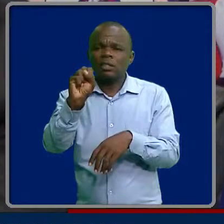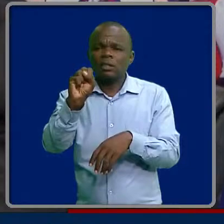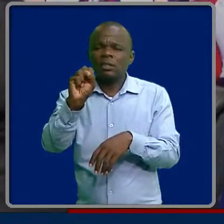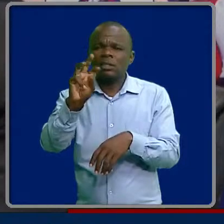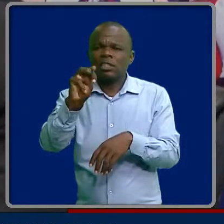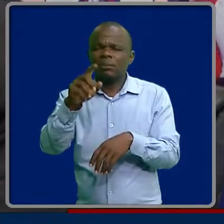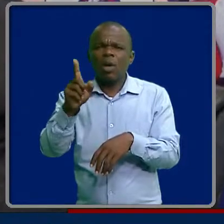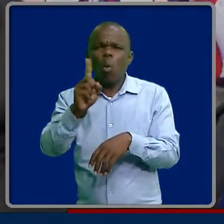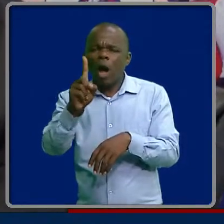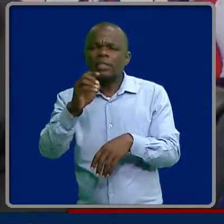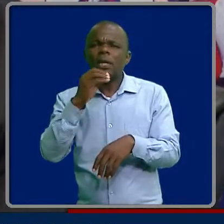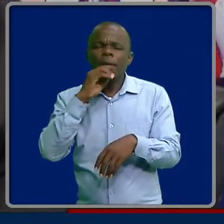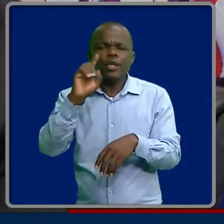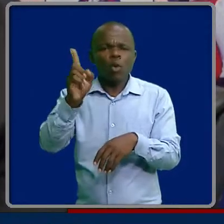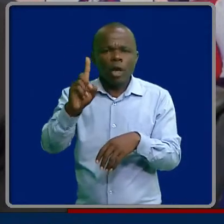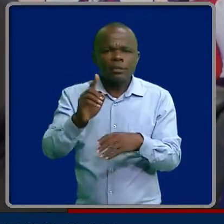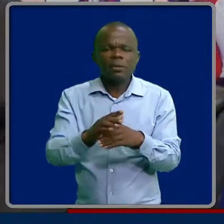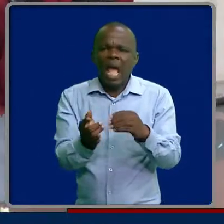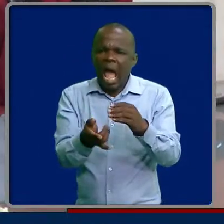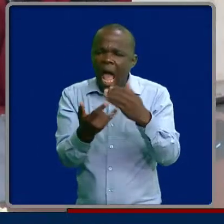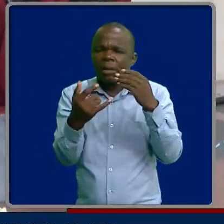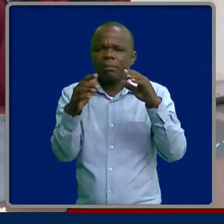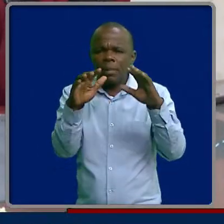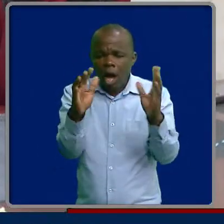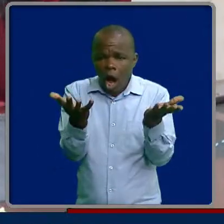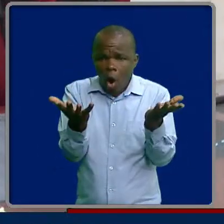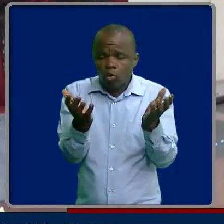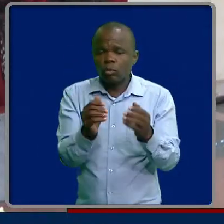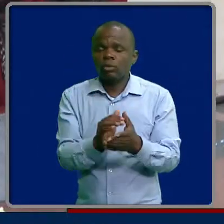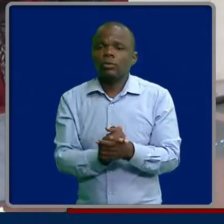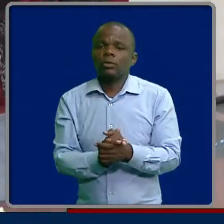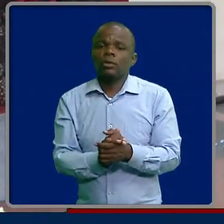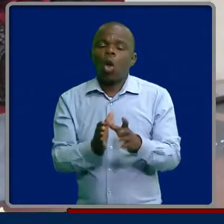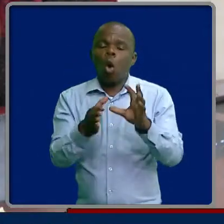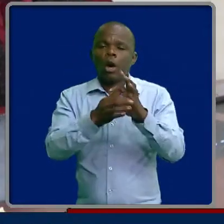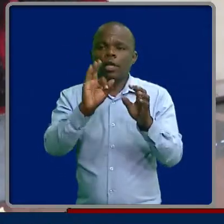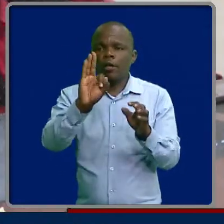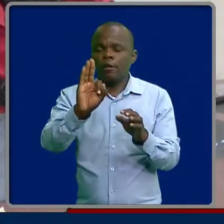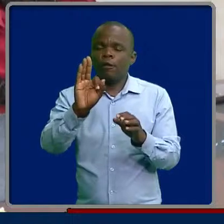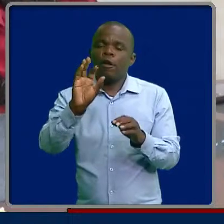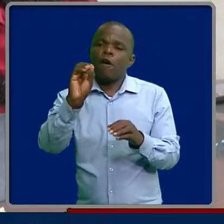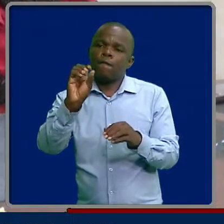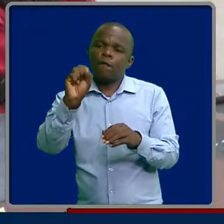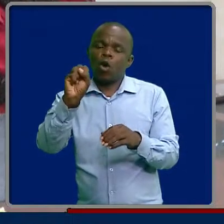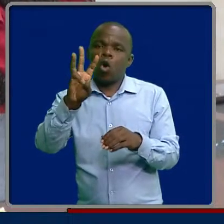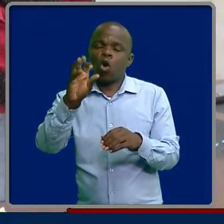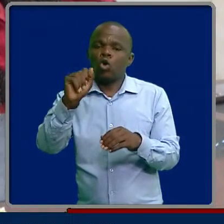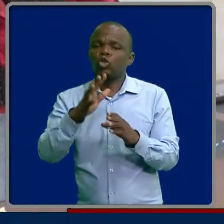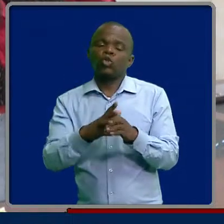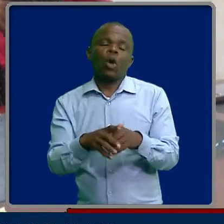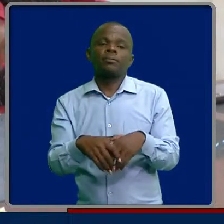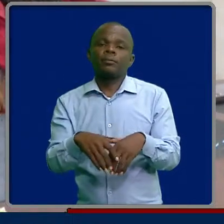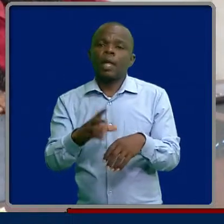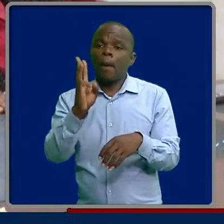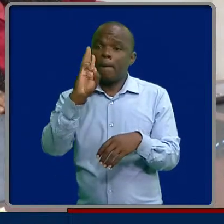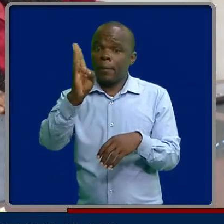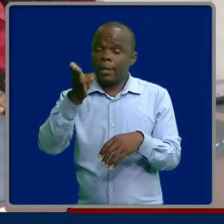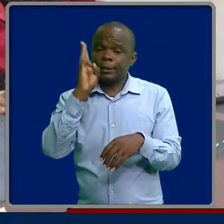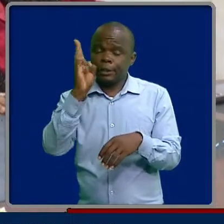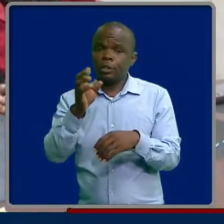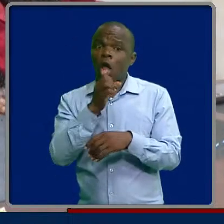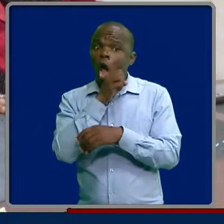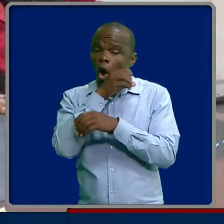needed to ensure that those living with autism can thrive. FOSWA President Bongani Makama criticized the lack of public education